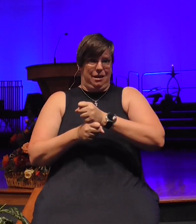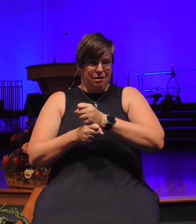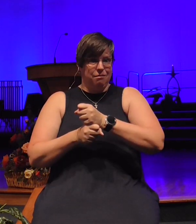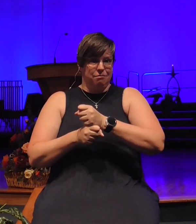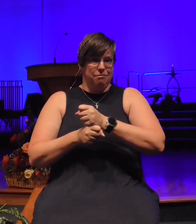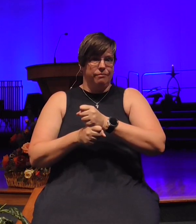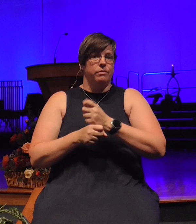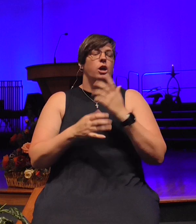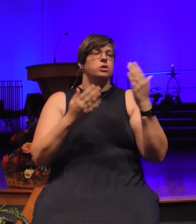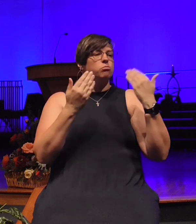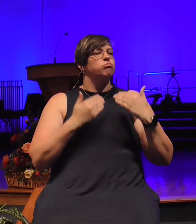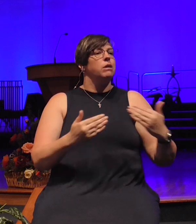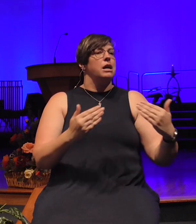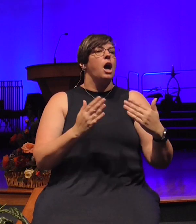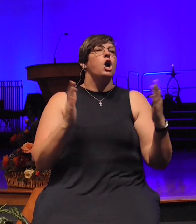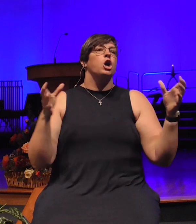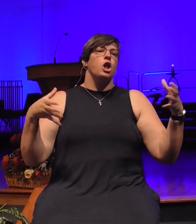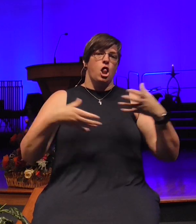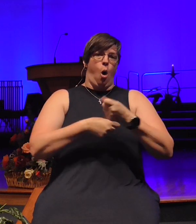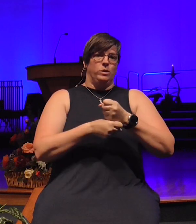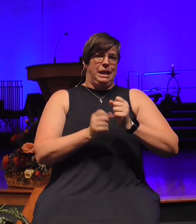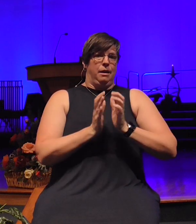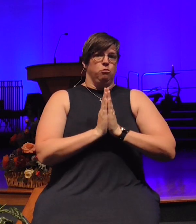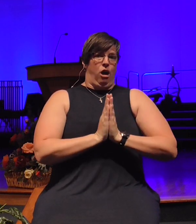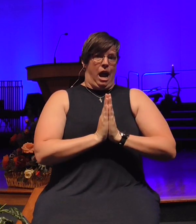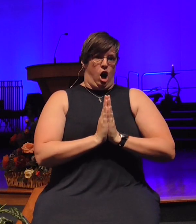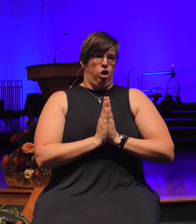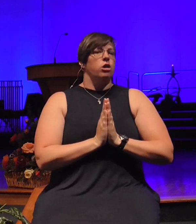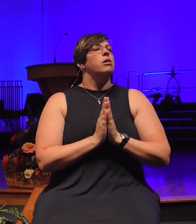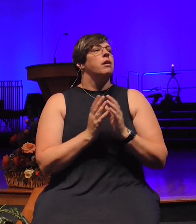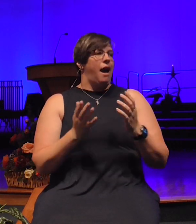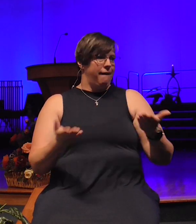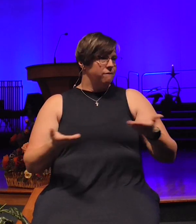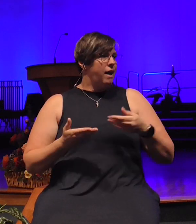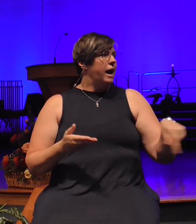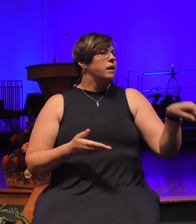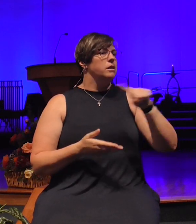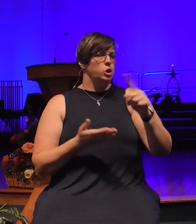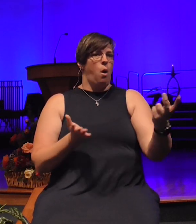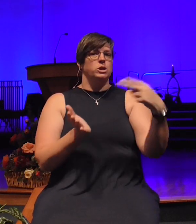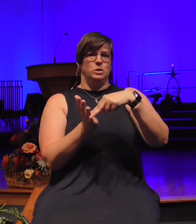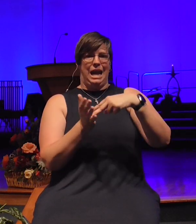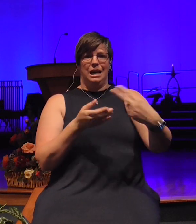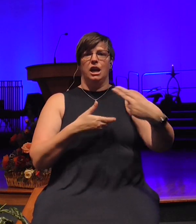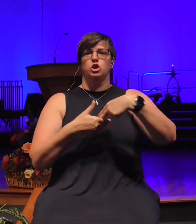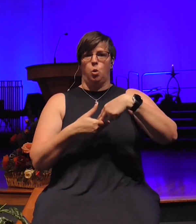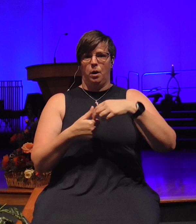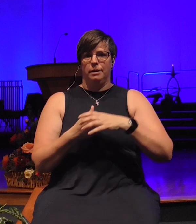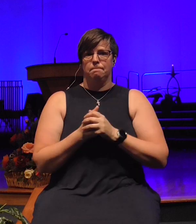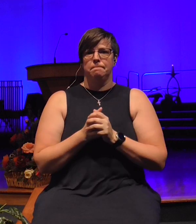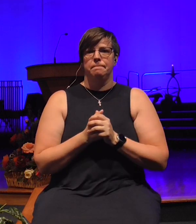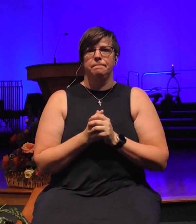So moving into a closing prayer today, invite any of our prayer practitioners who are here to stand and join me.